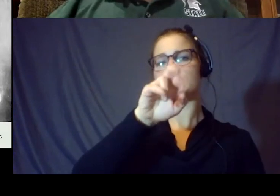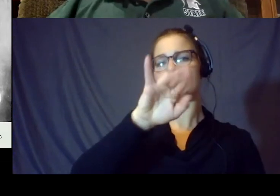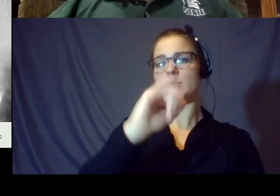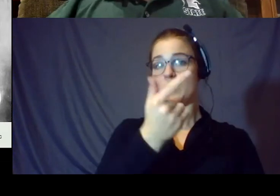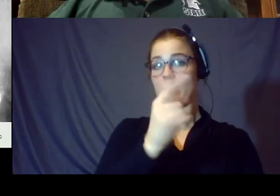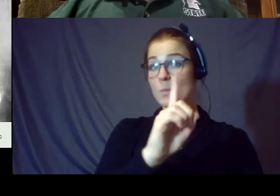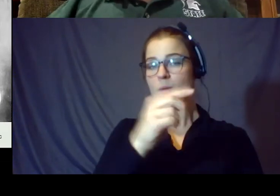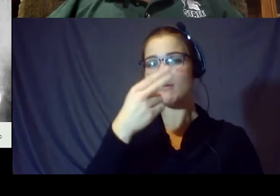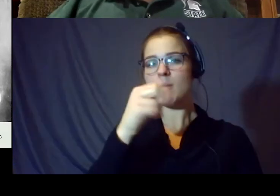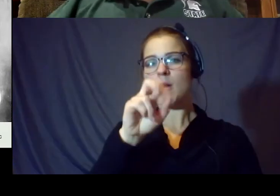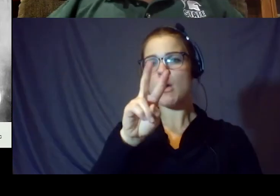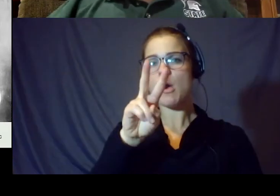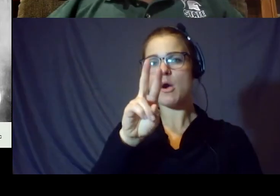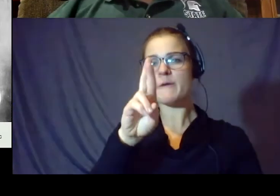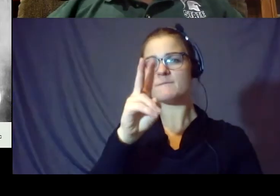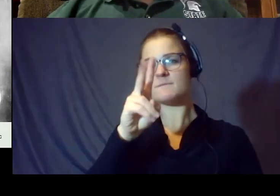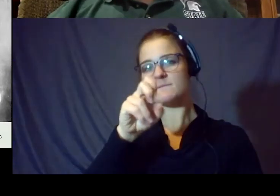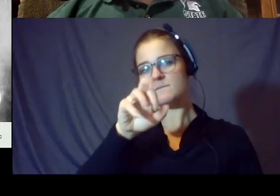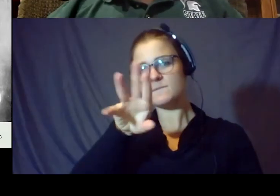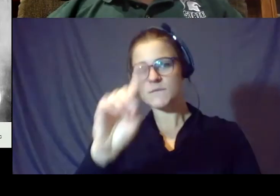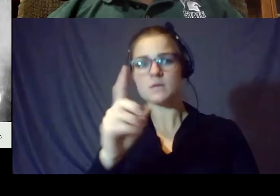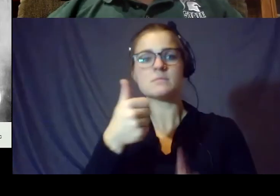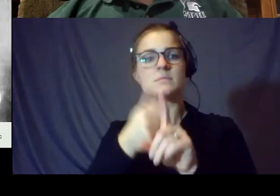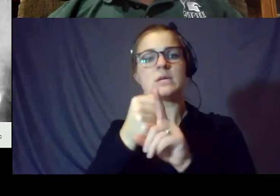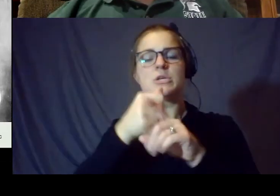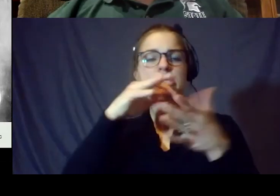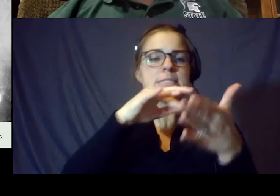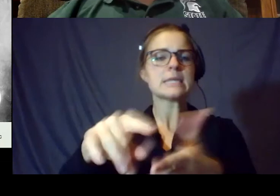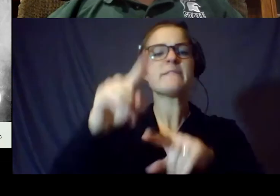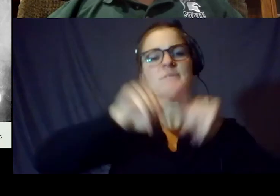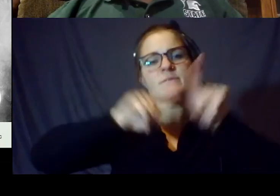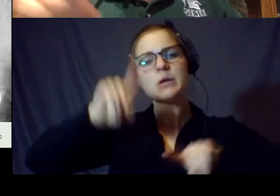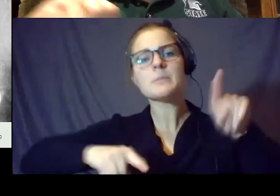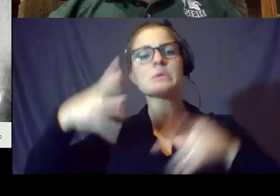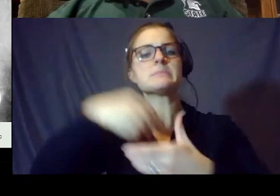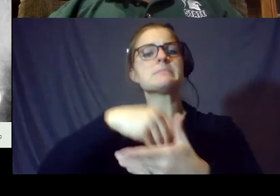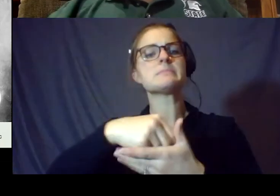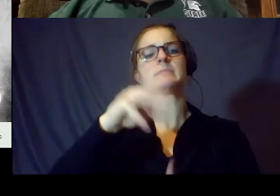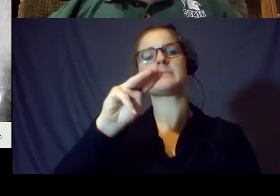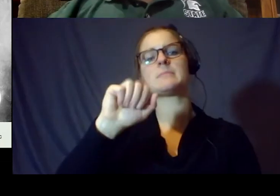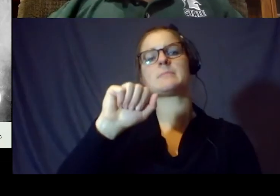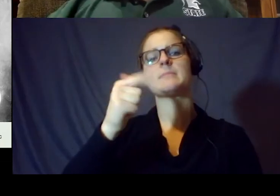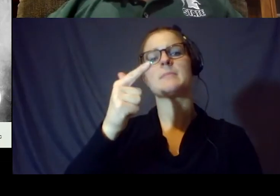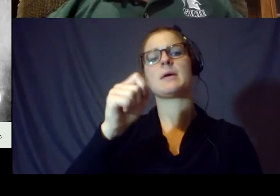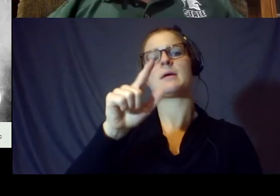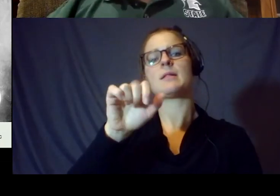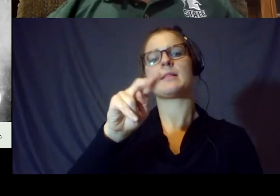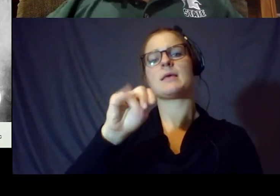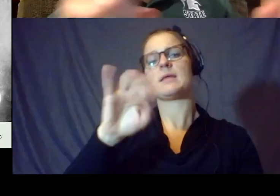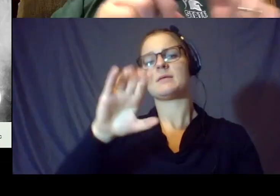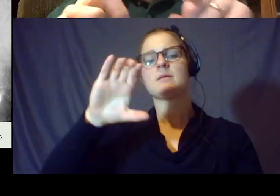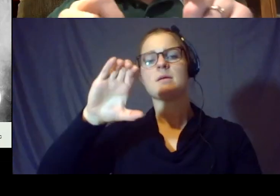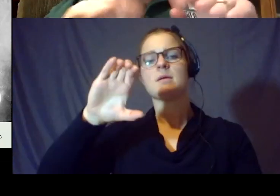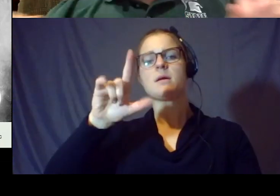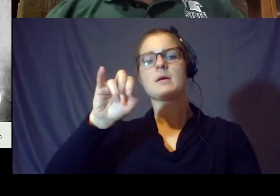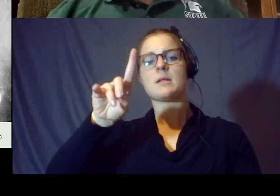was studying variables in the Magellanic Clouds. These are small groups of stars in the southern hemisphere. Though, sorry, we